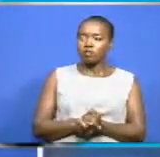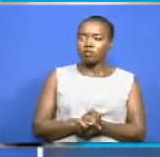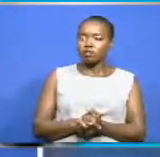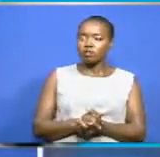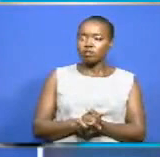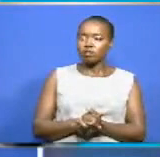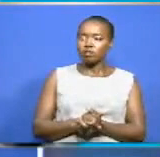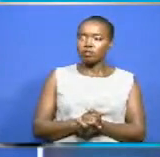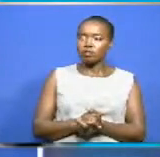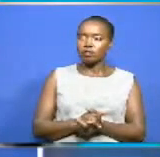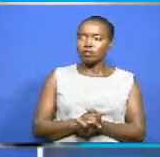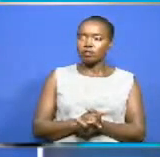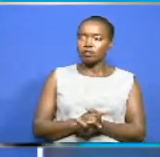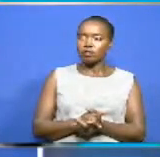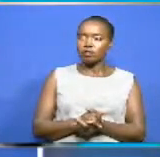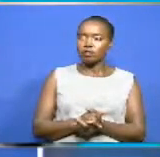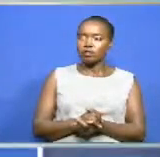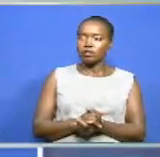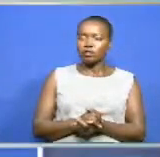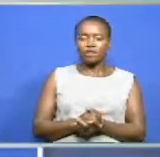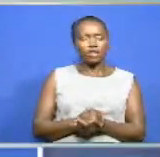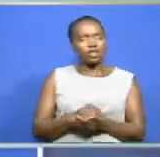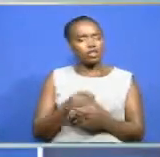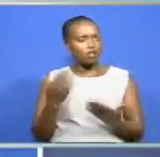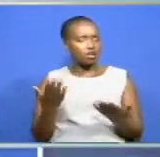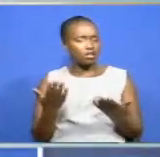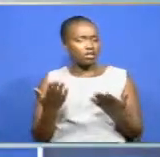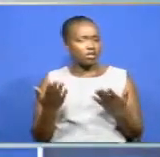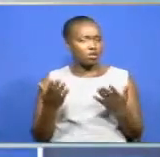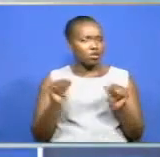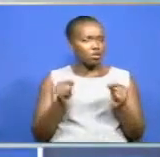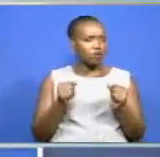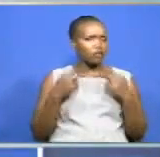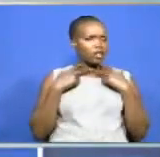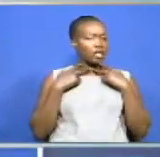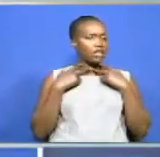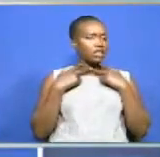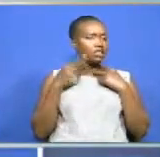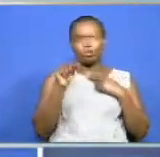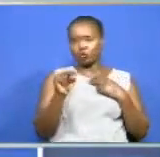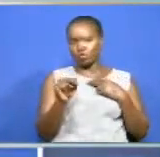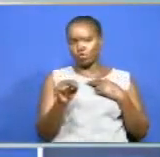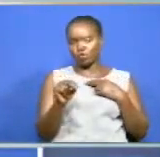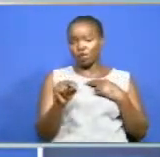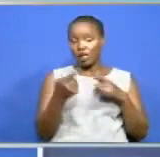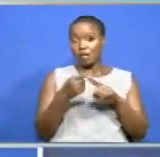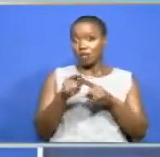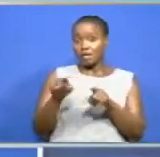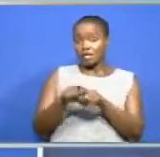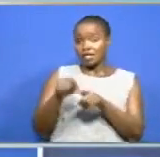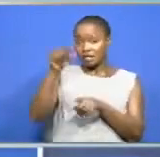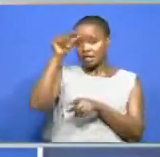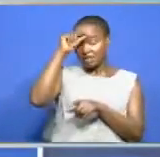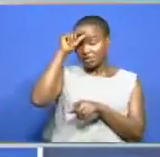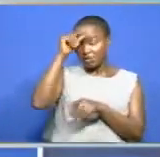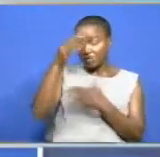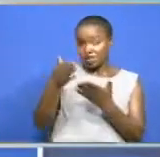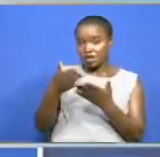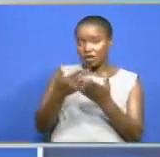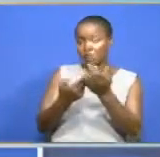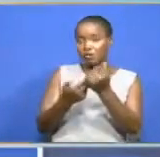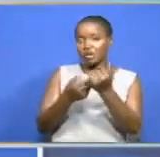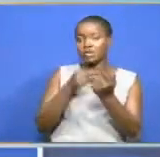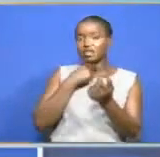When you say bring in, it sounds like we were stuck. It's really not that. As governments, we like